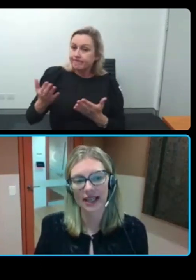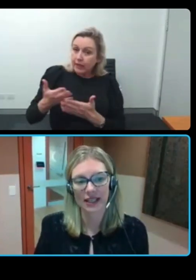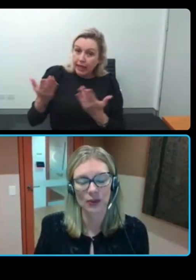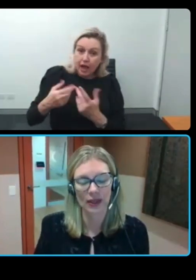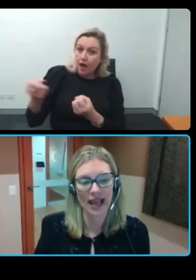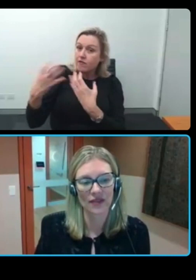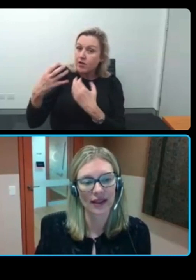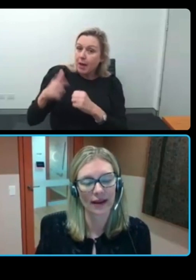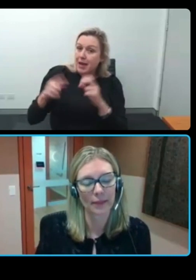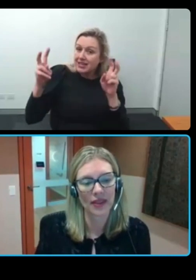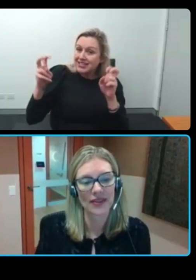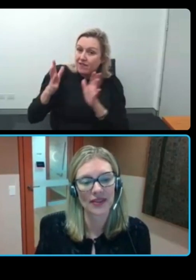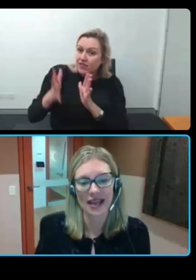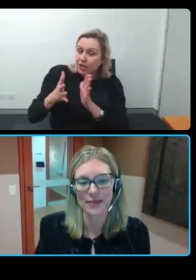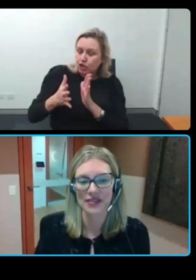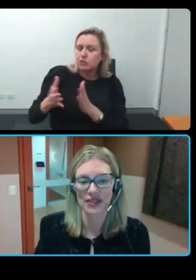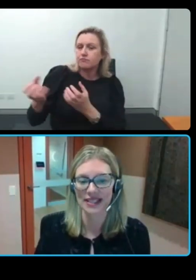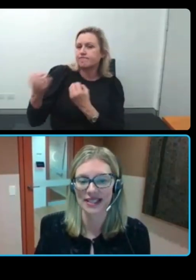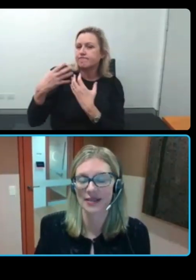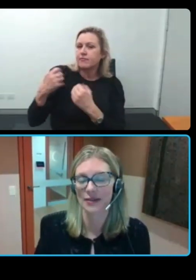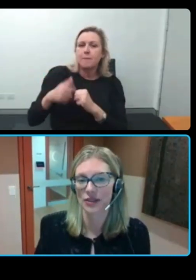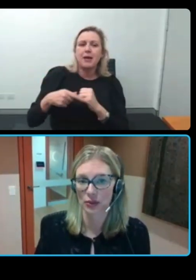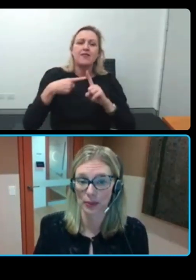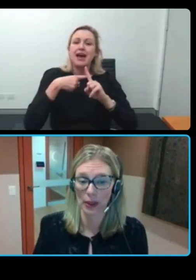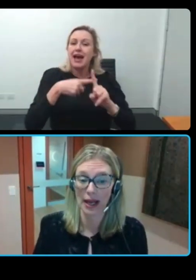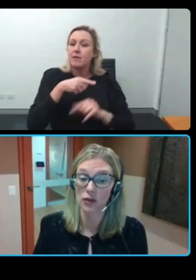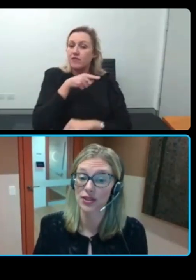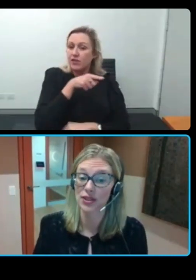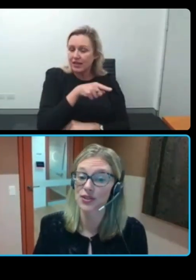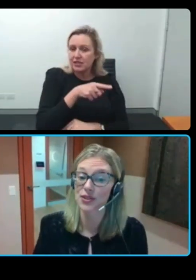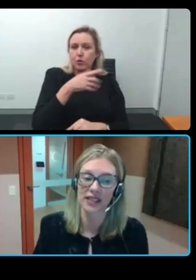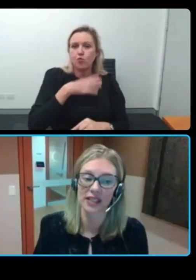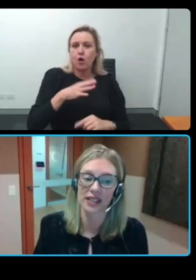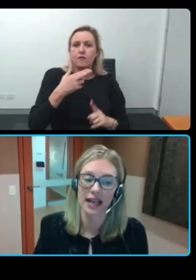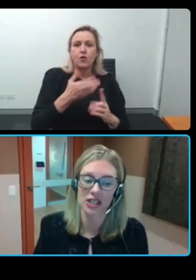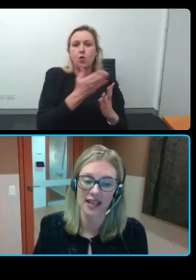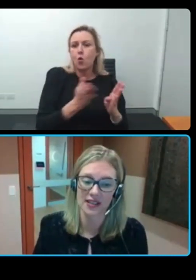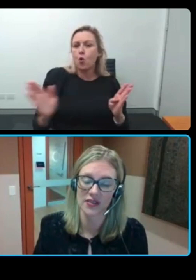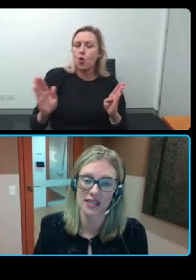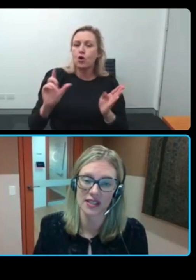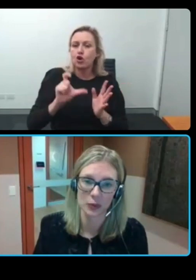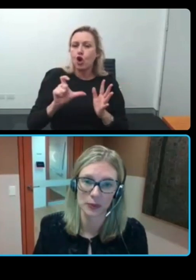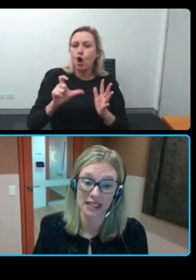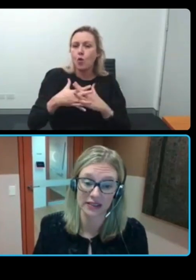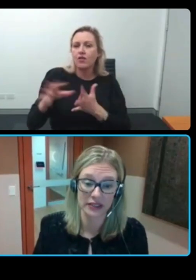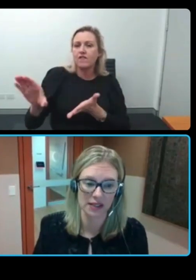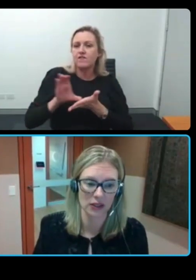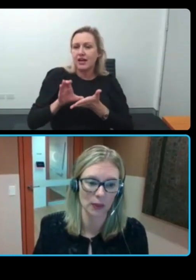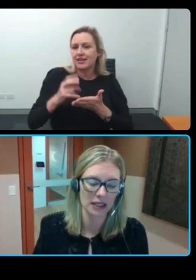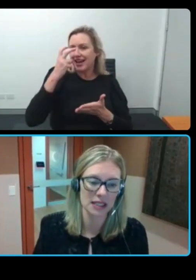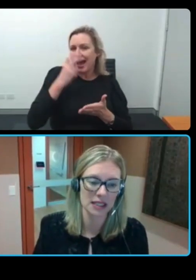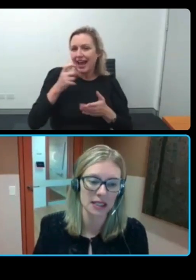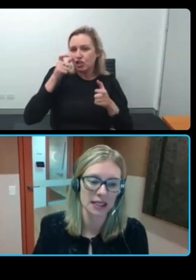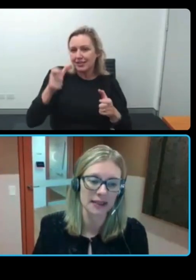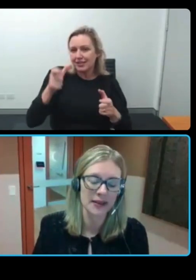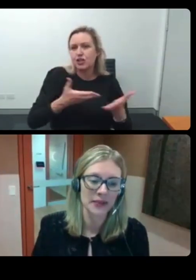definition, taking into account that the aim is for this to apply across all Commonwealth-funded aged care services that will be delivered under the new